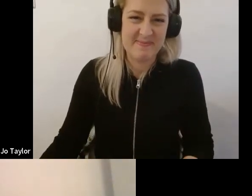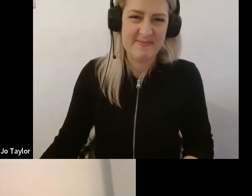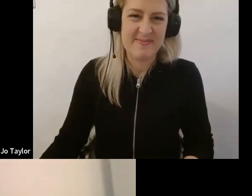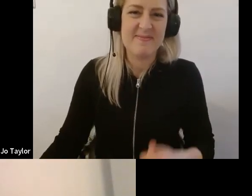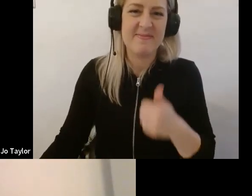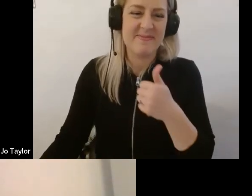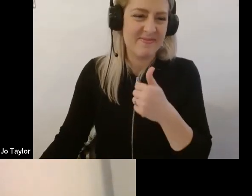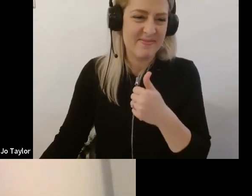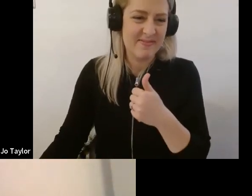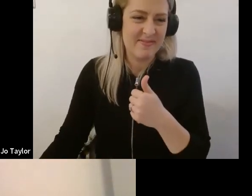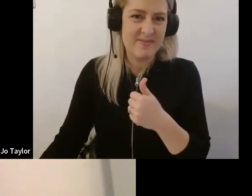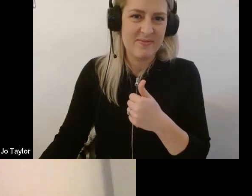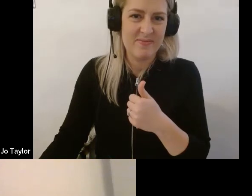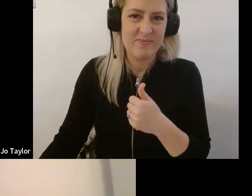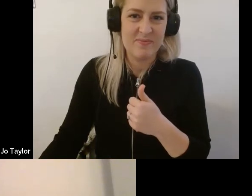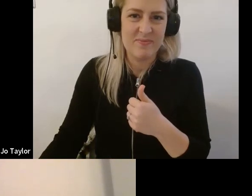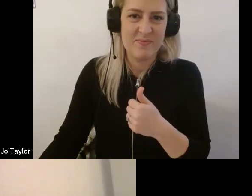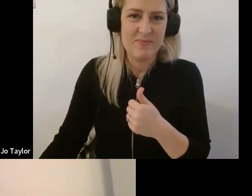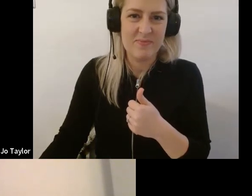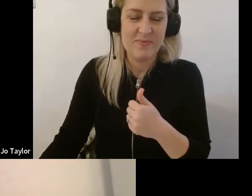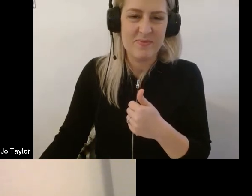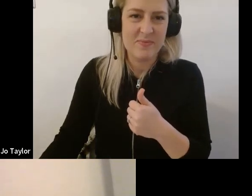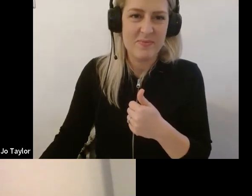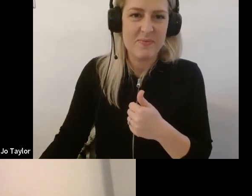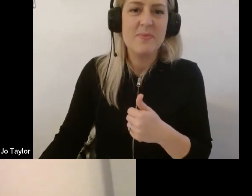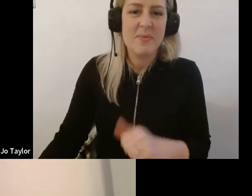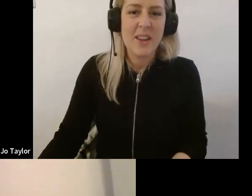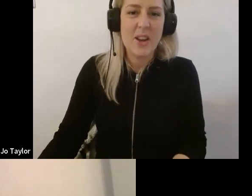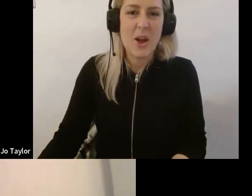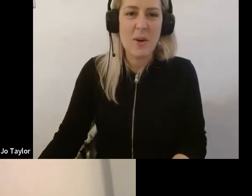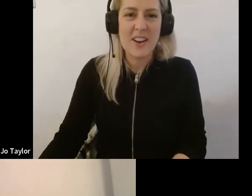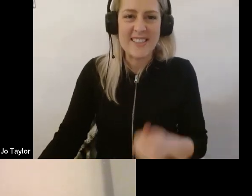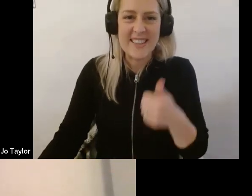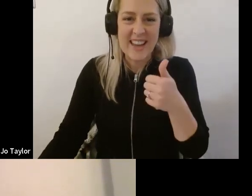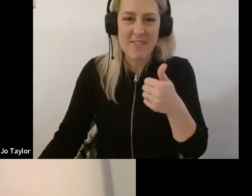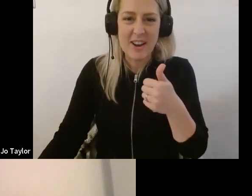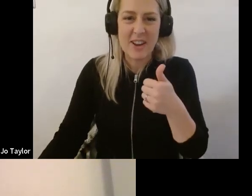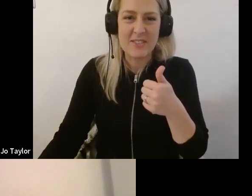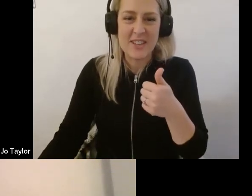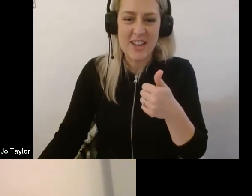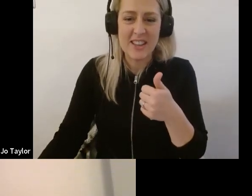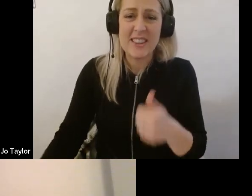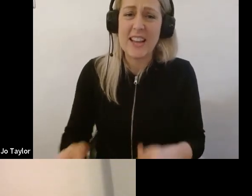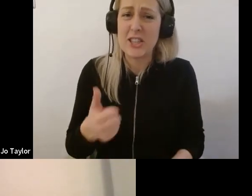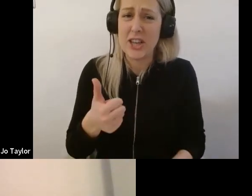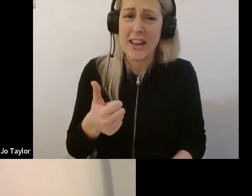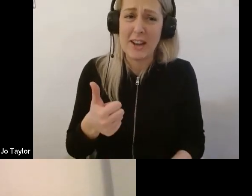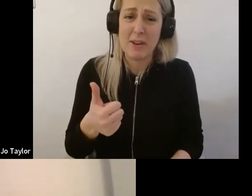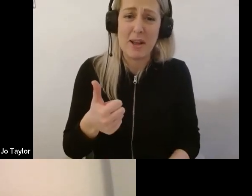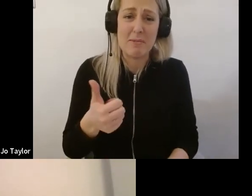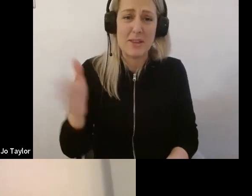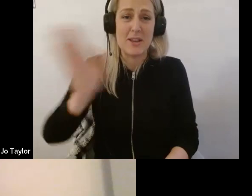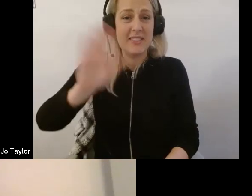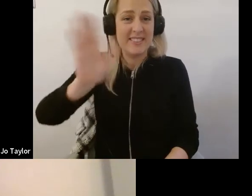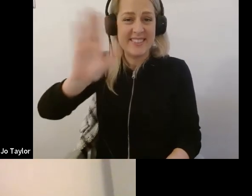Hi. Thanks so much, guys. Really appreciate it. No worries. Take care. Have a lovely afternoon. Thank Thanks, you. Jenny.